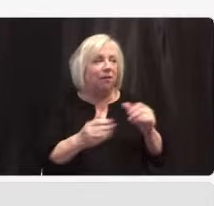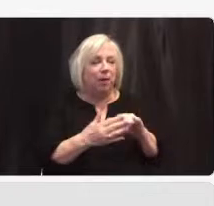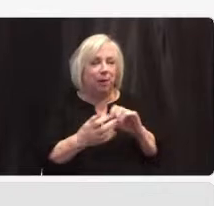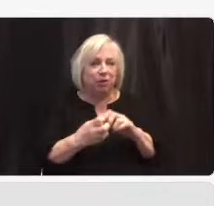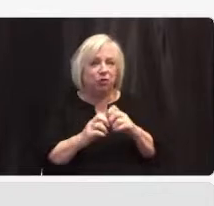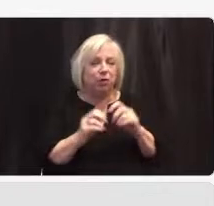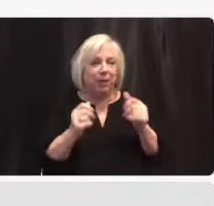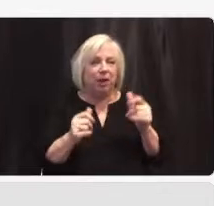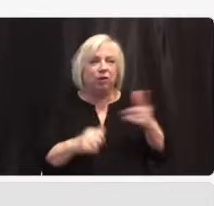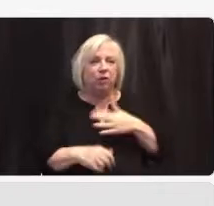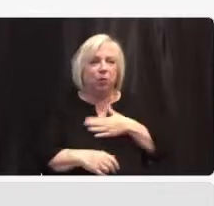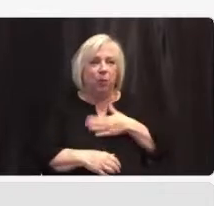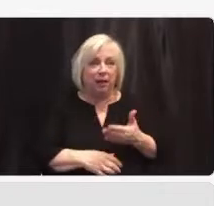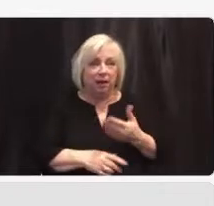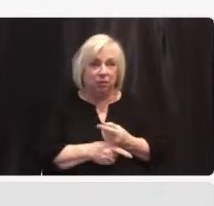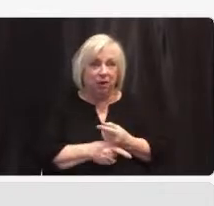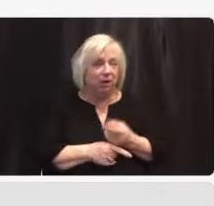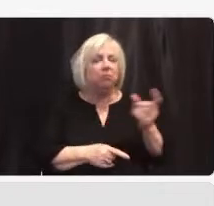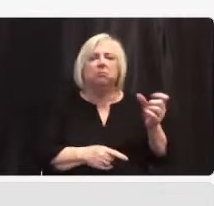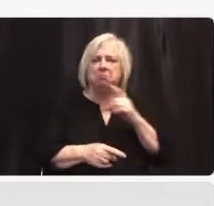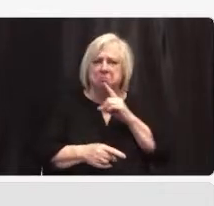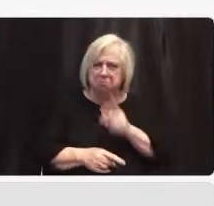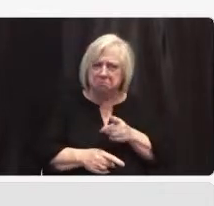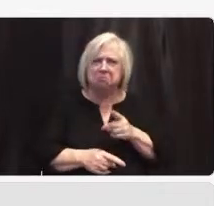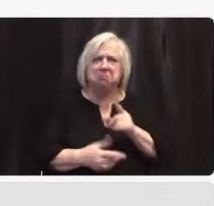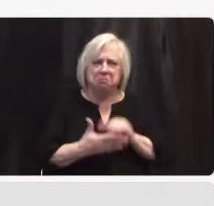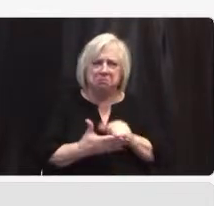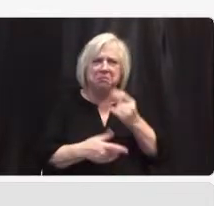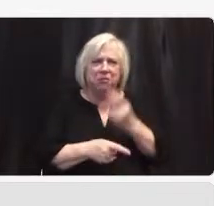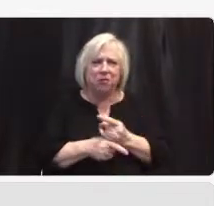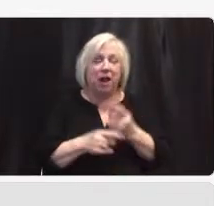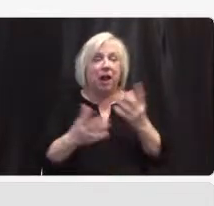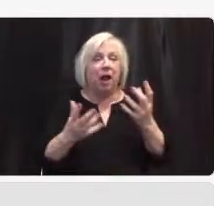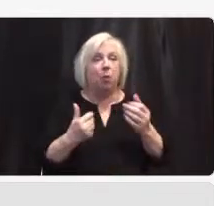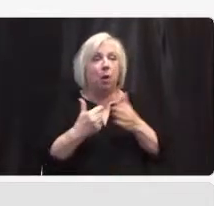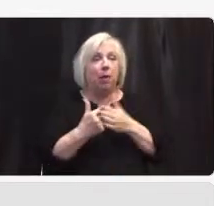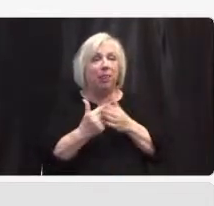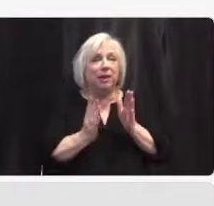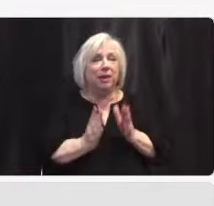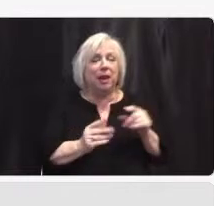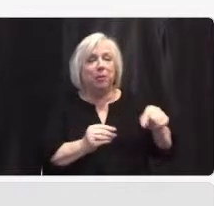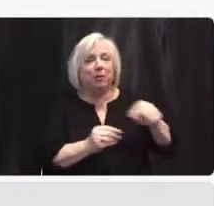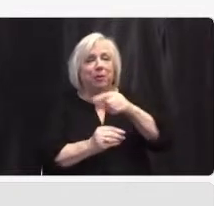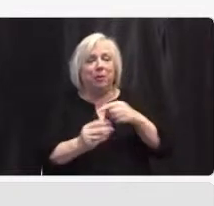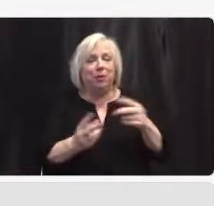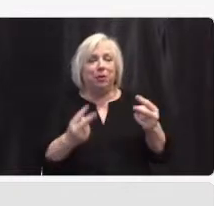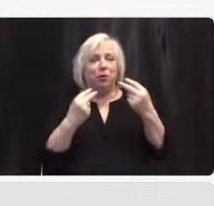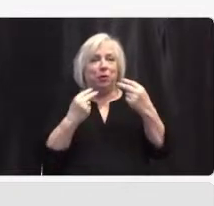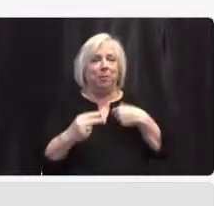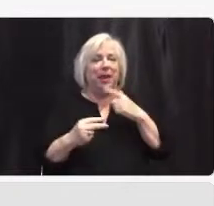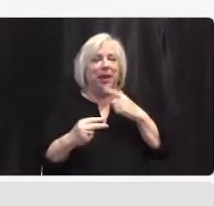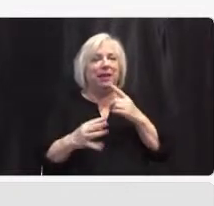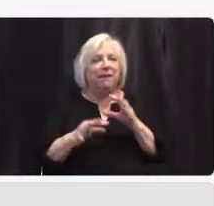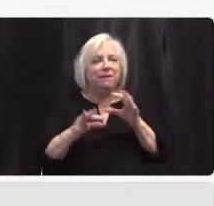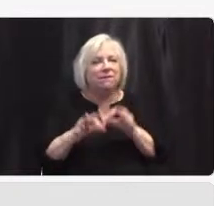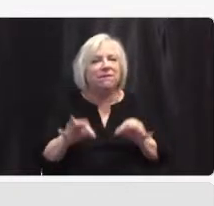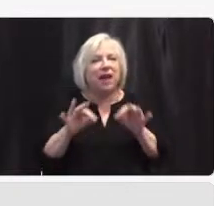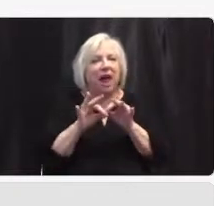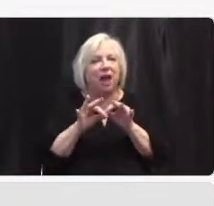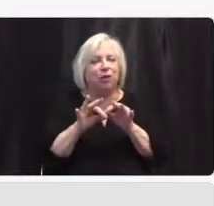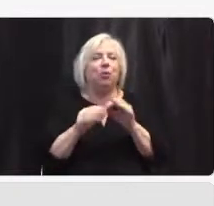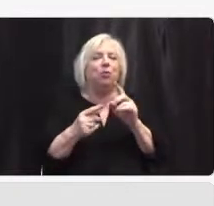hearing? Yeah, absolutely. That is correct. I want these neighbors to look at me as a value to their community.